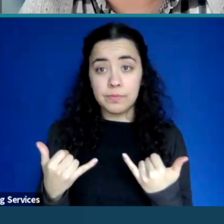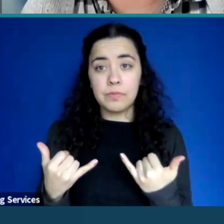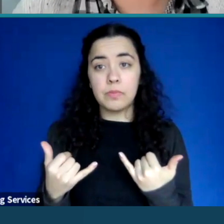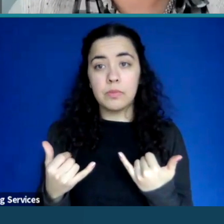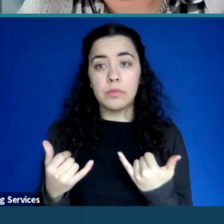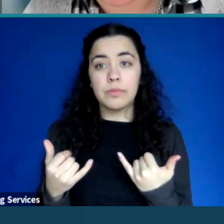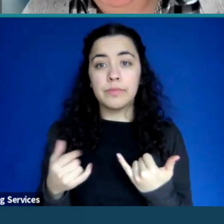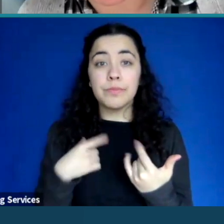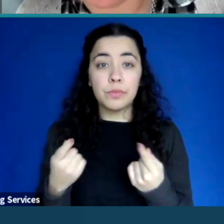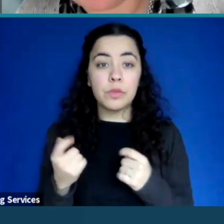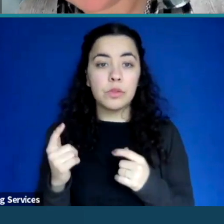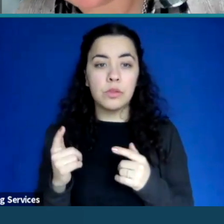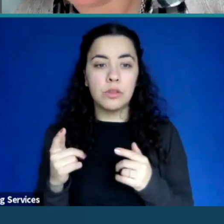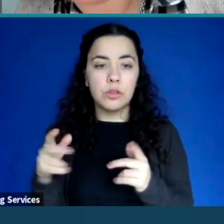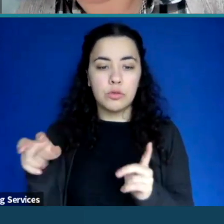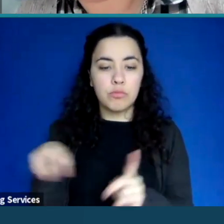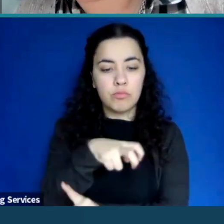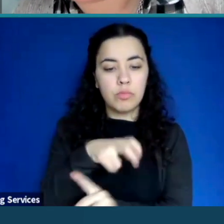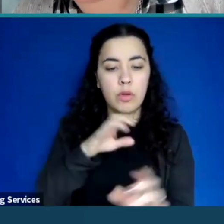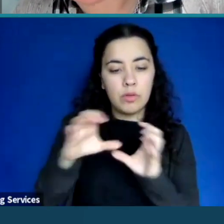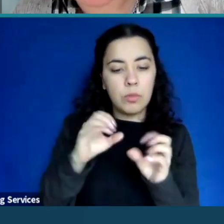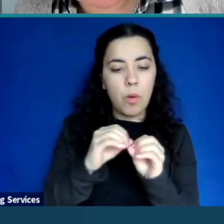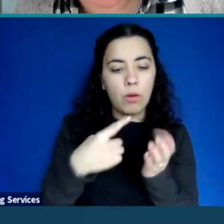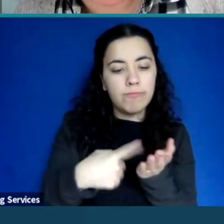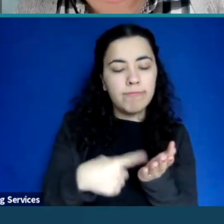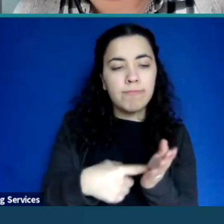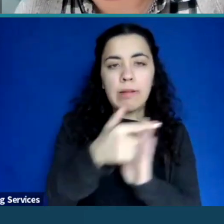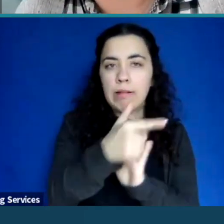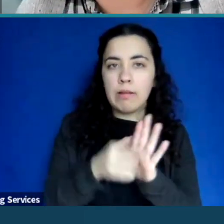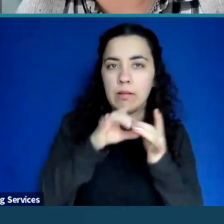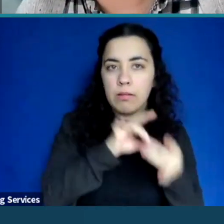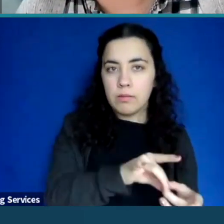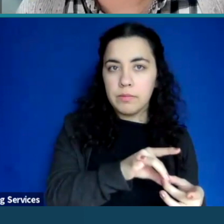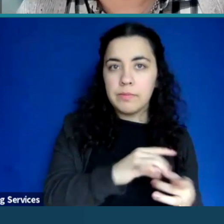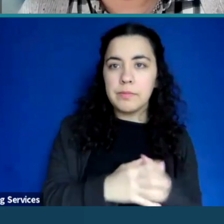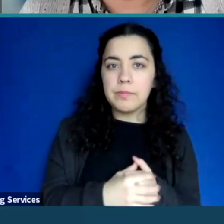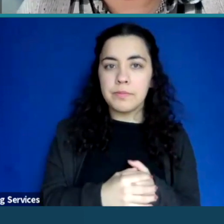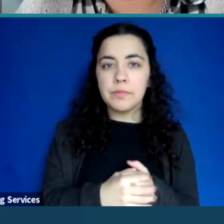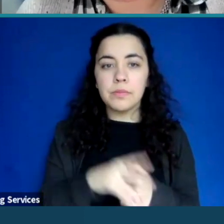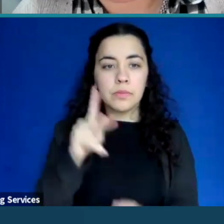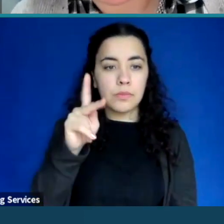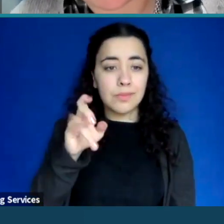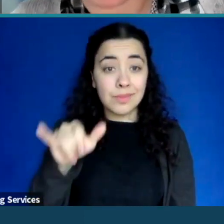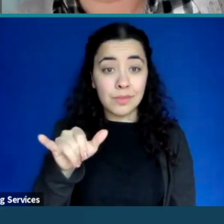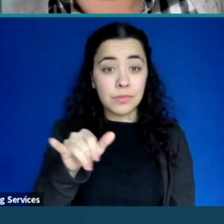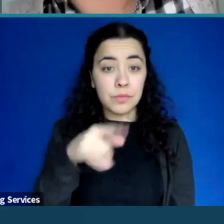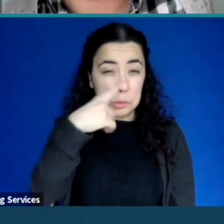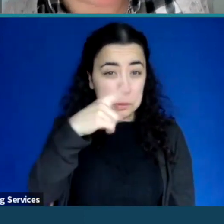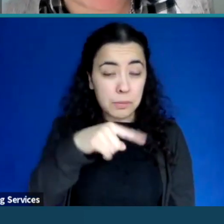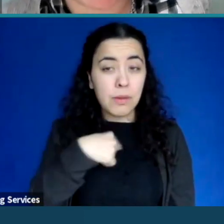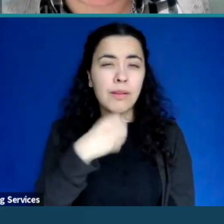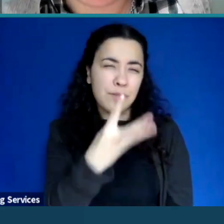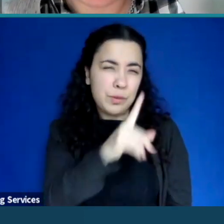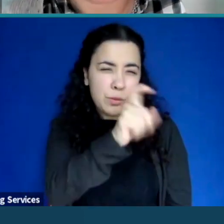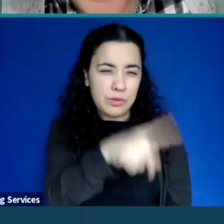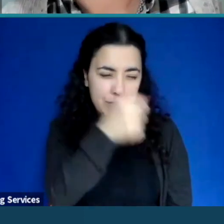gonna switch our conversation a bit to the more legal side of things. Um, Kelley, if you do not mind, I do have a couple